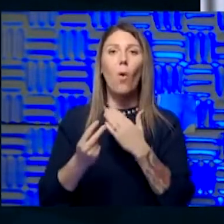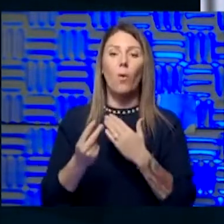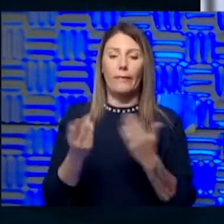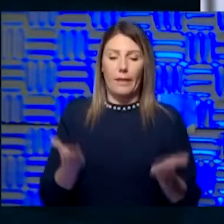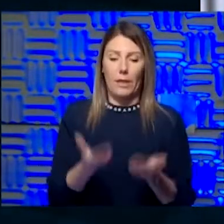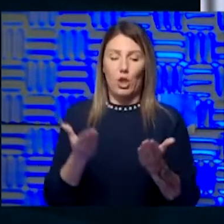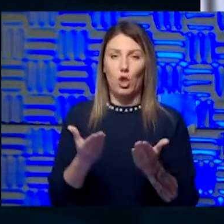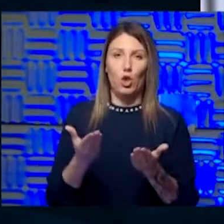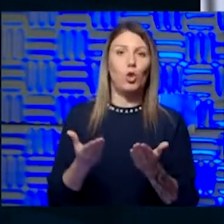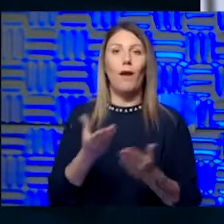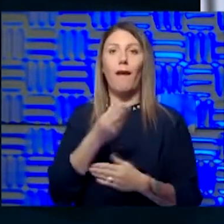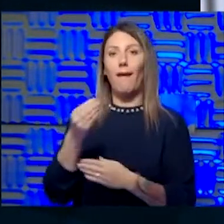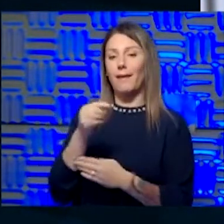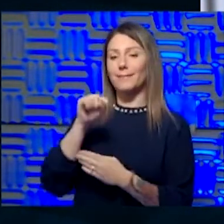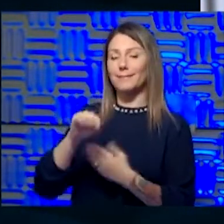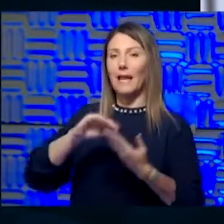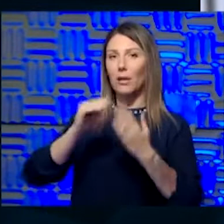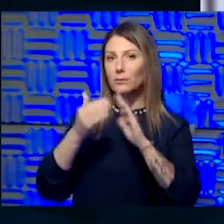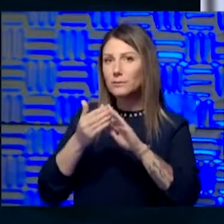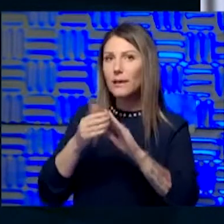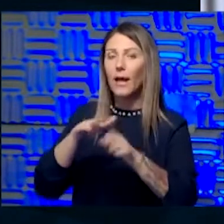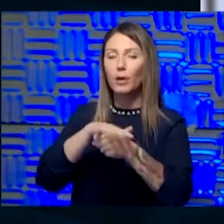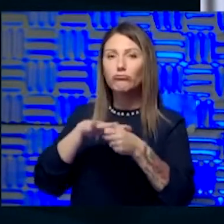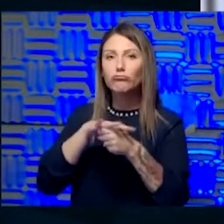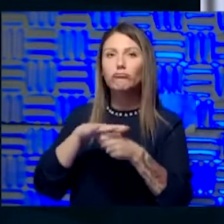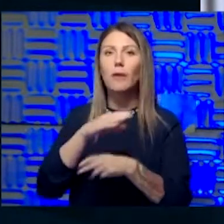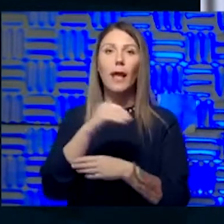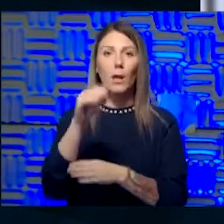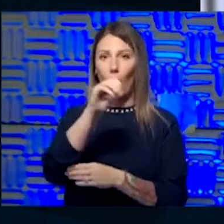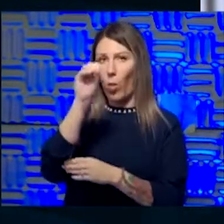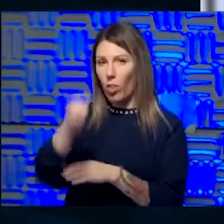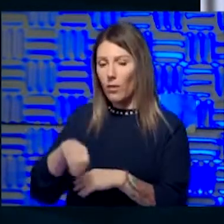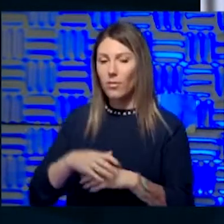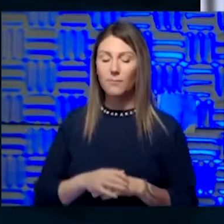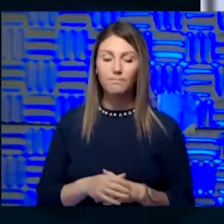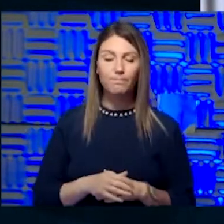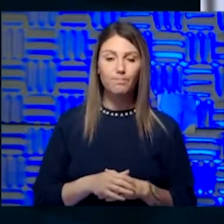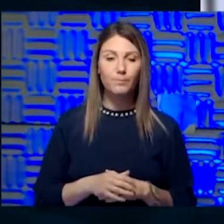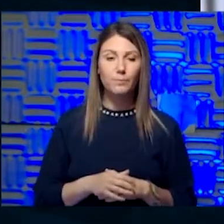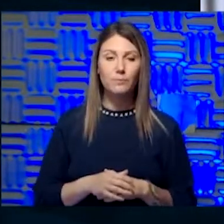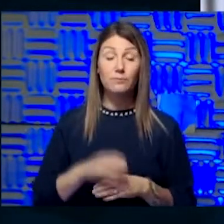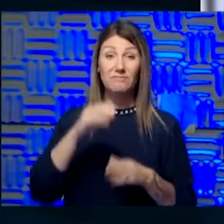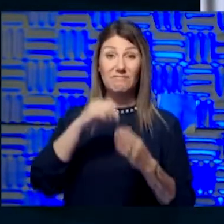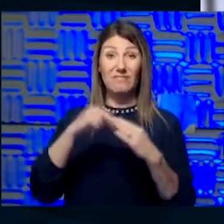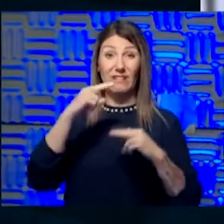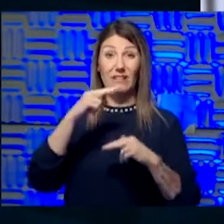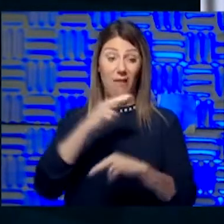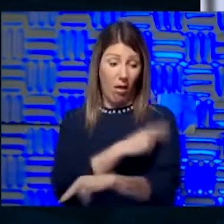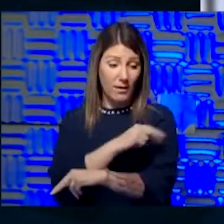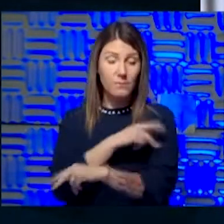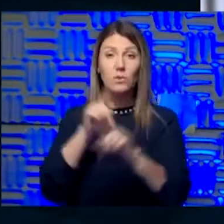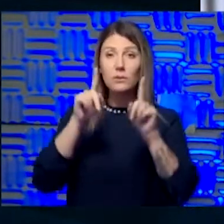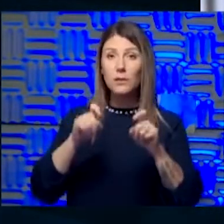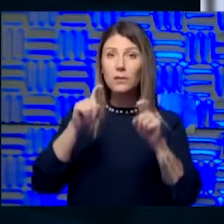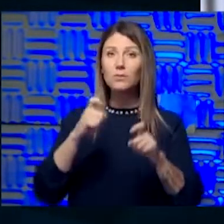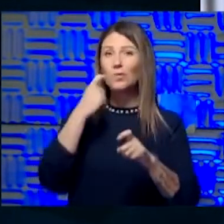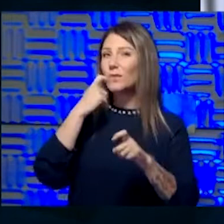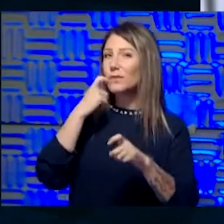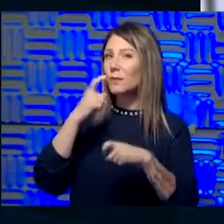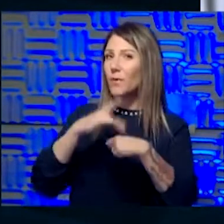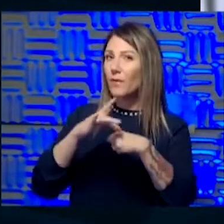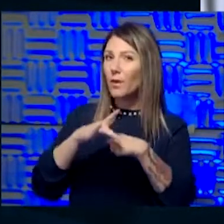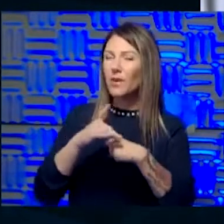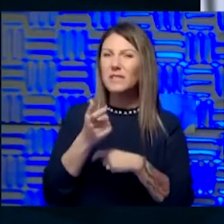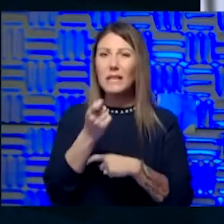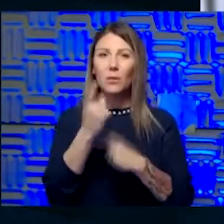out at our Lakewood campus. In-house testing recently became available. Our testing was somewhat